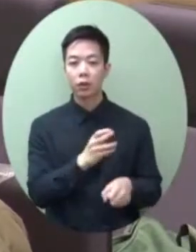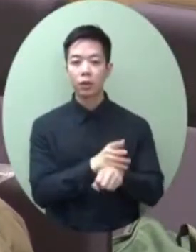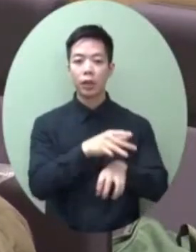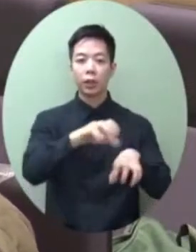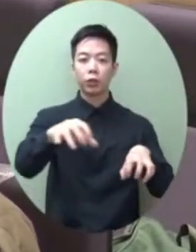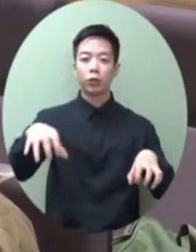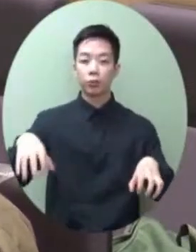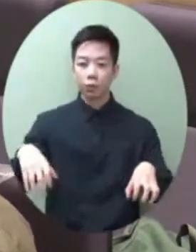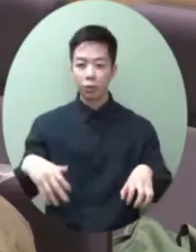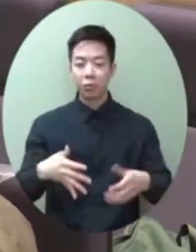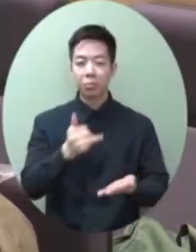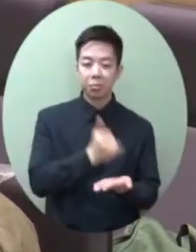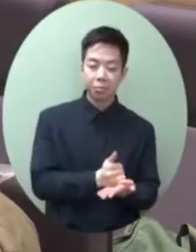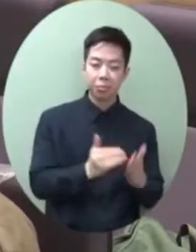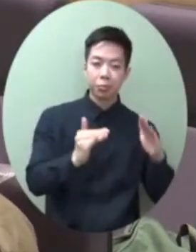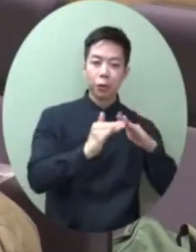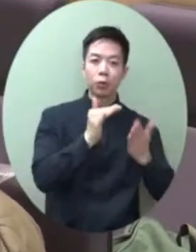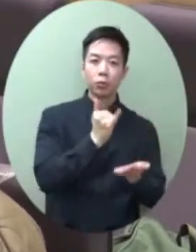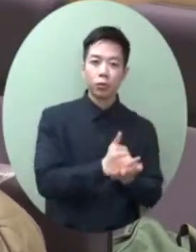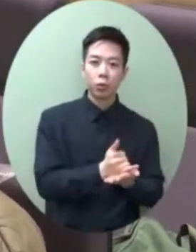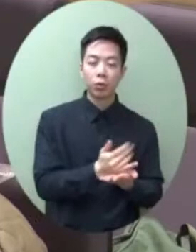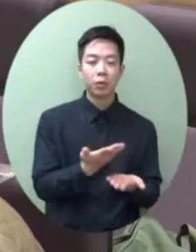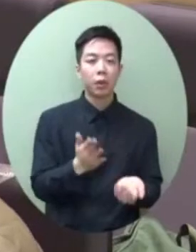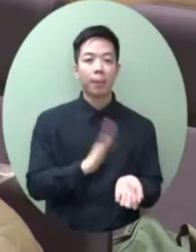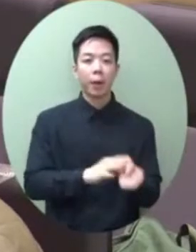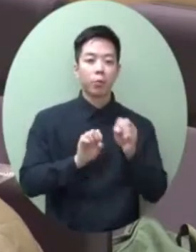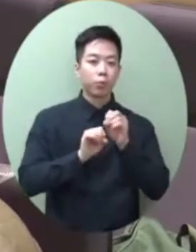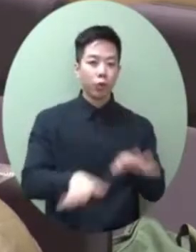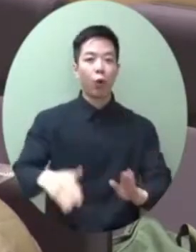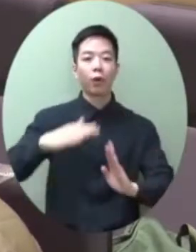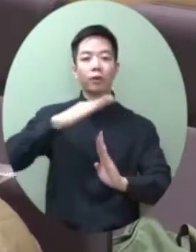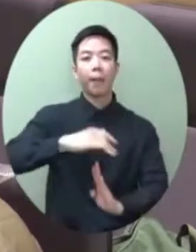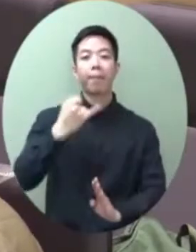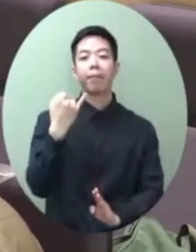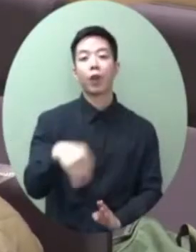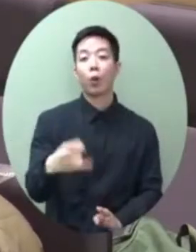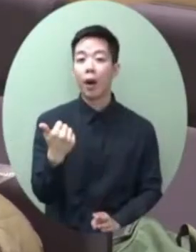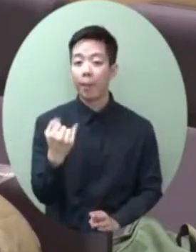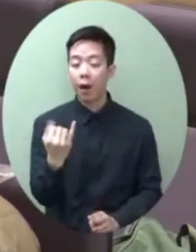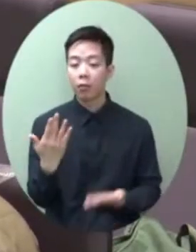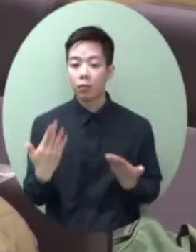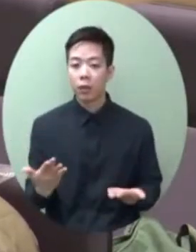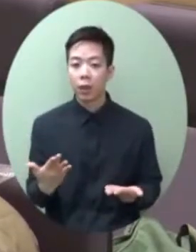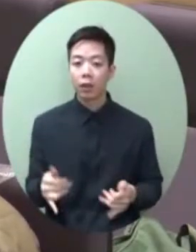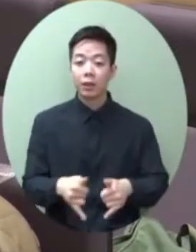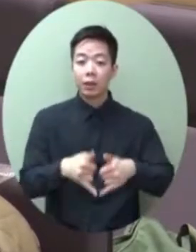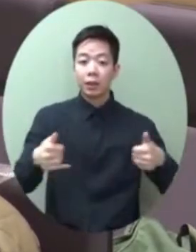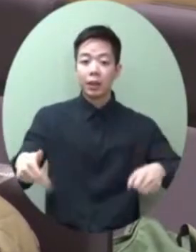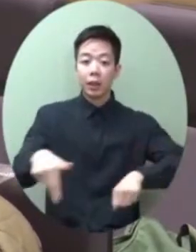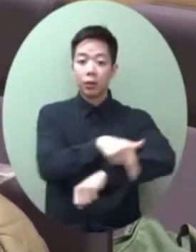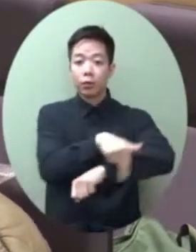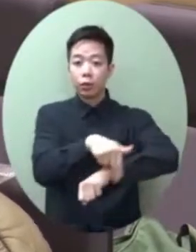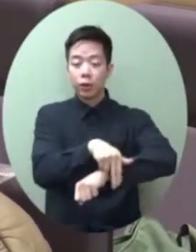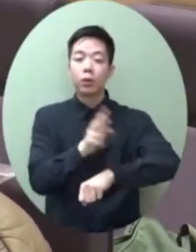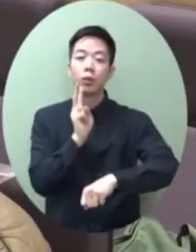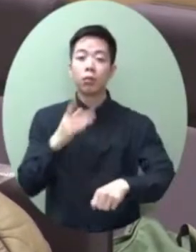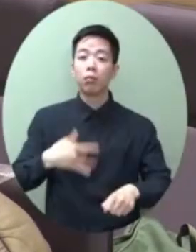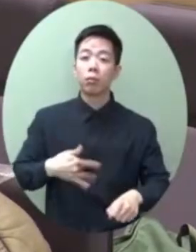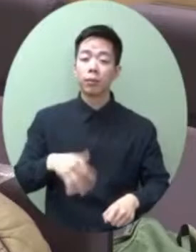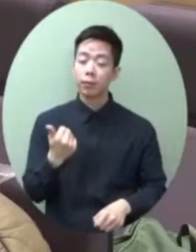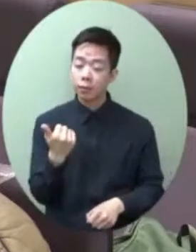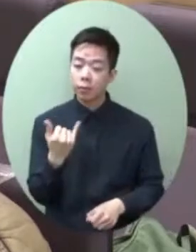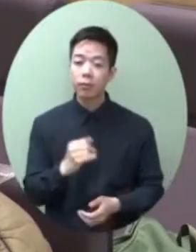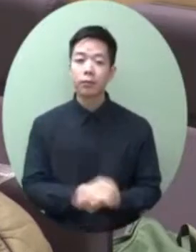is getting out of control even with current social distancing measures? And also for the 3-year-old preliminary positive COVID